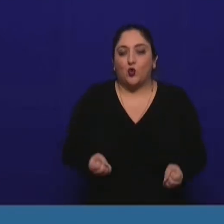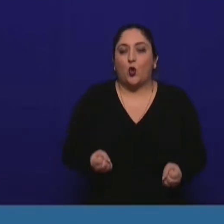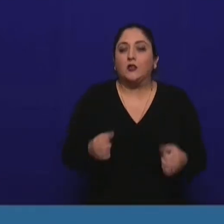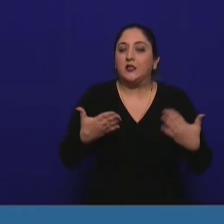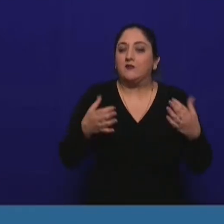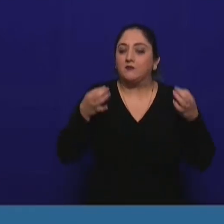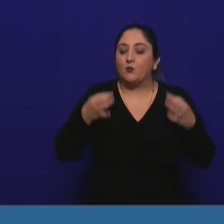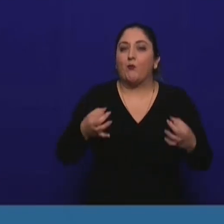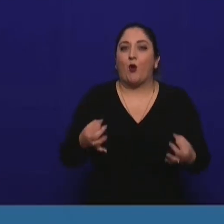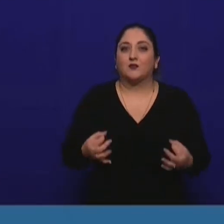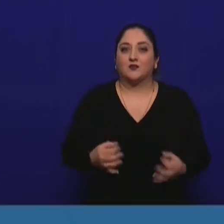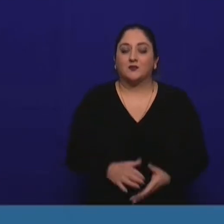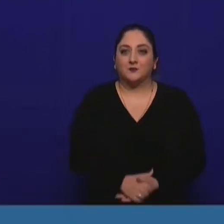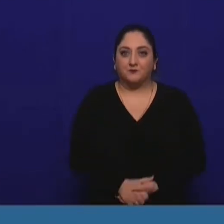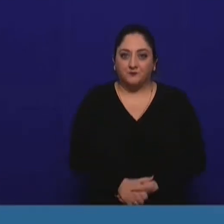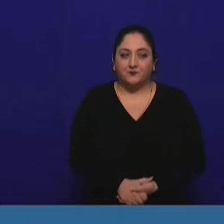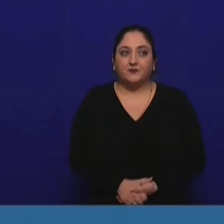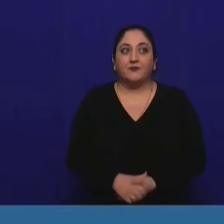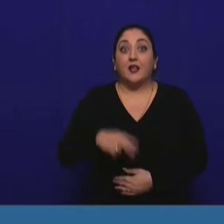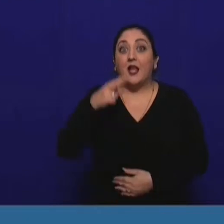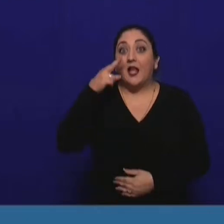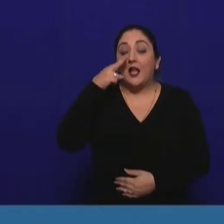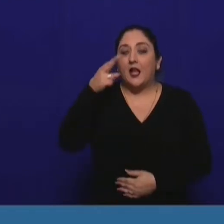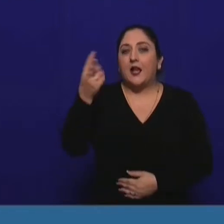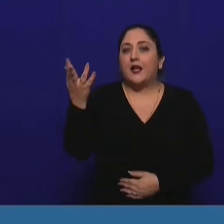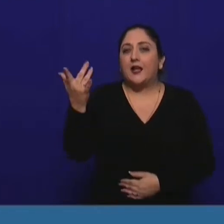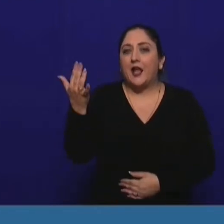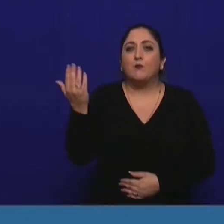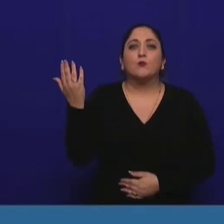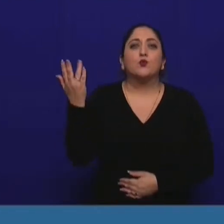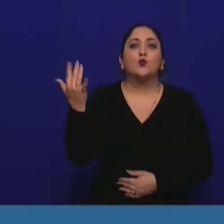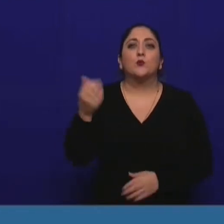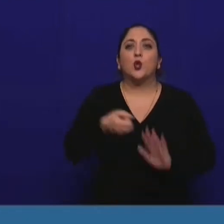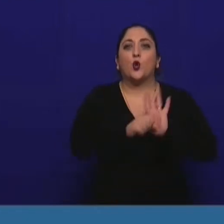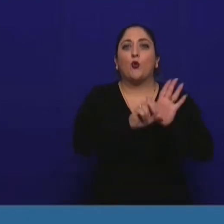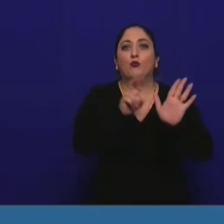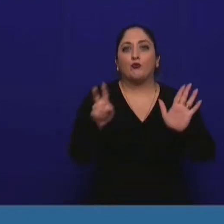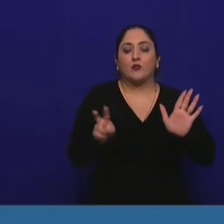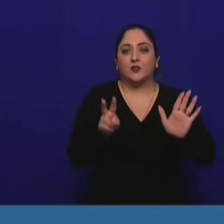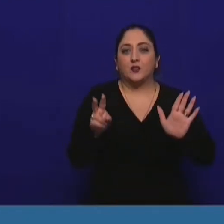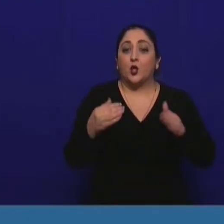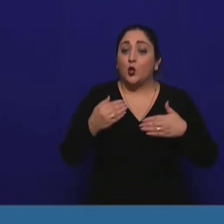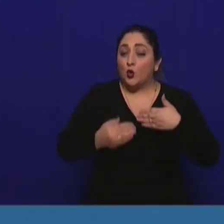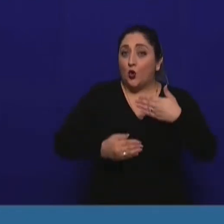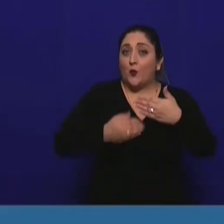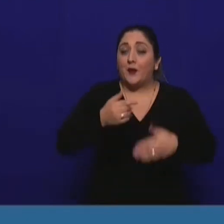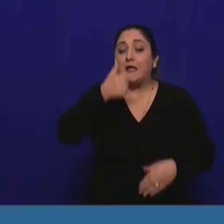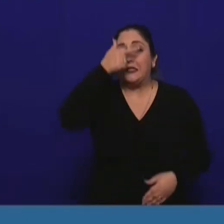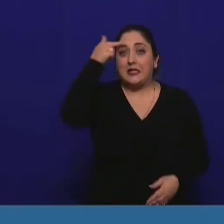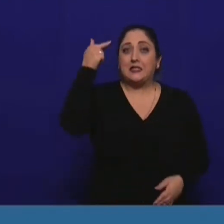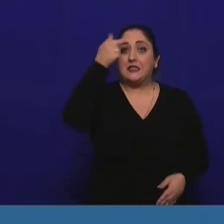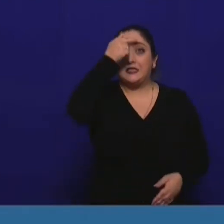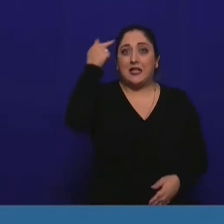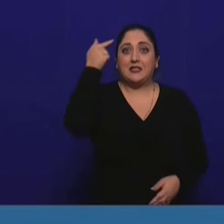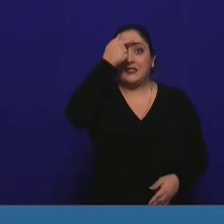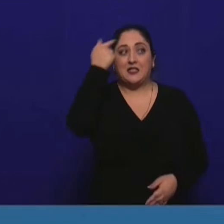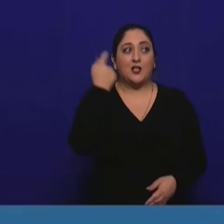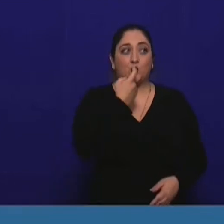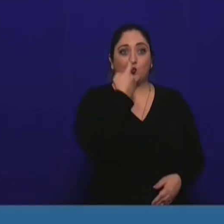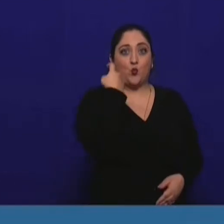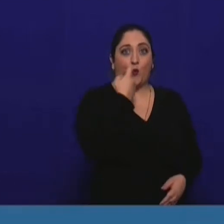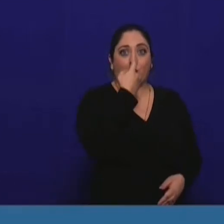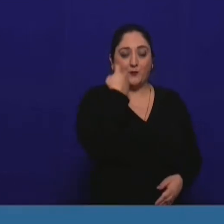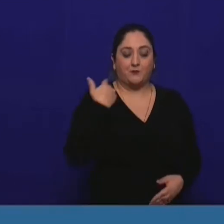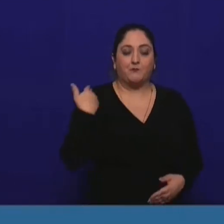l-evidenza. Kien ħarsu lejn is-sitwazzjoni tal-każijiet, aħna bqajna dejjem blit-testjar tagħna ħalli naqbdu l-każijiet kemm